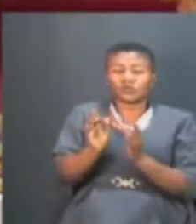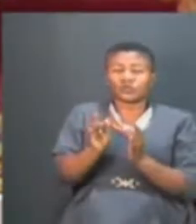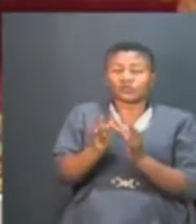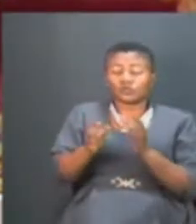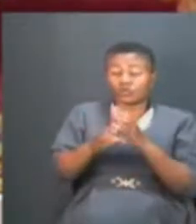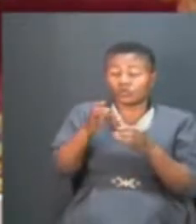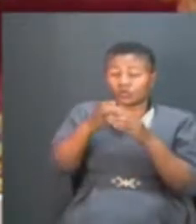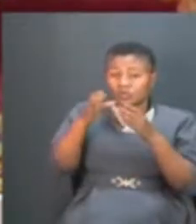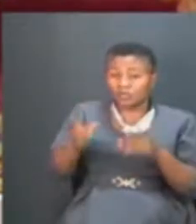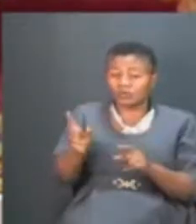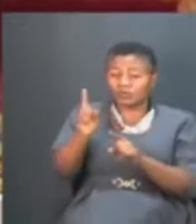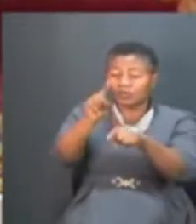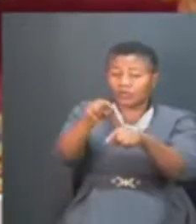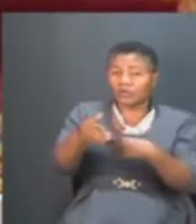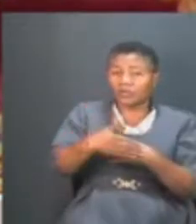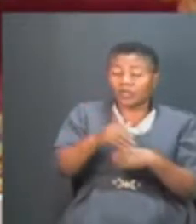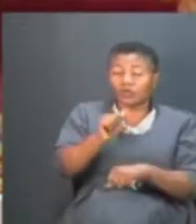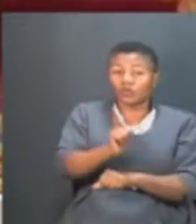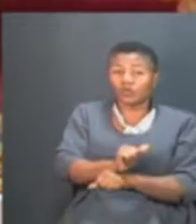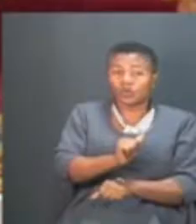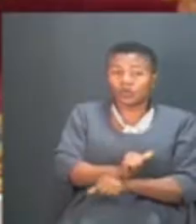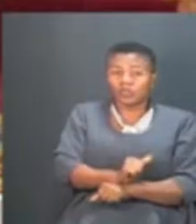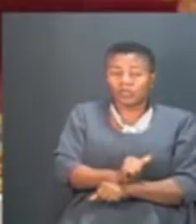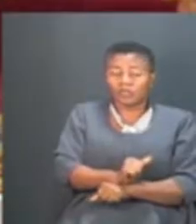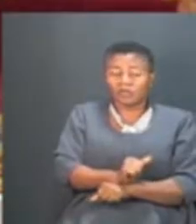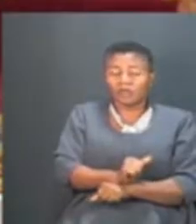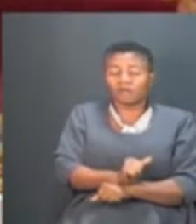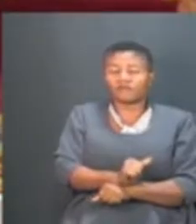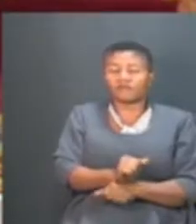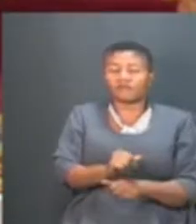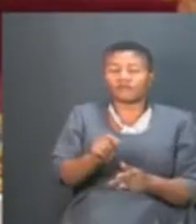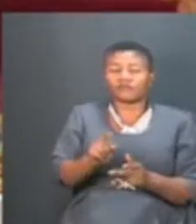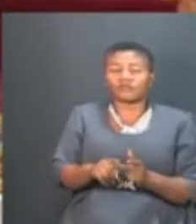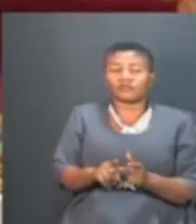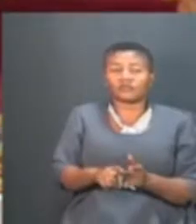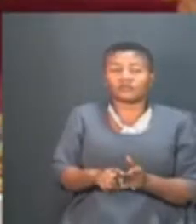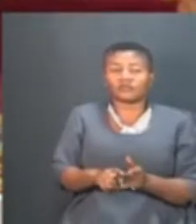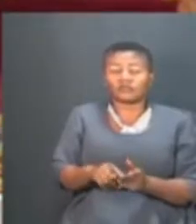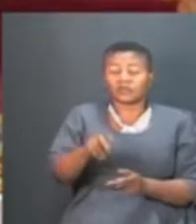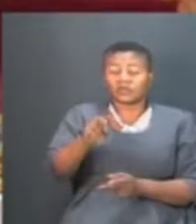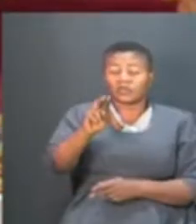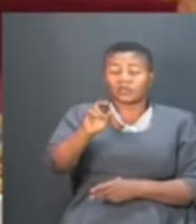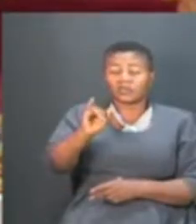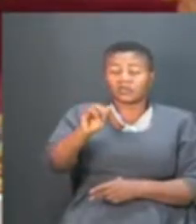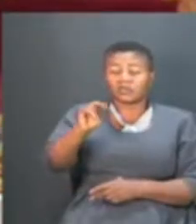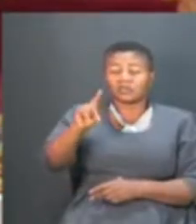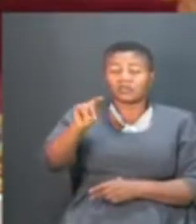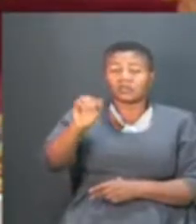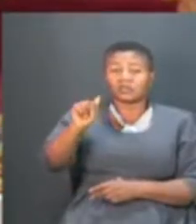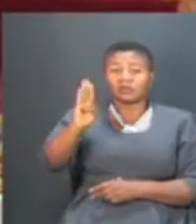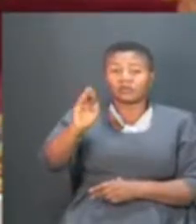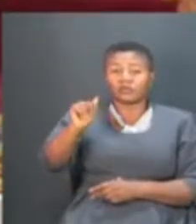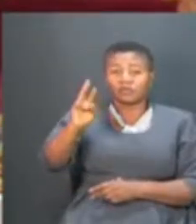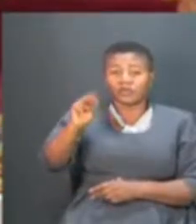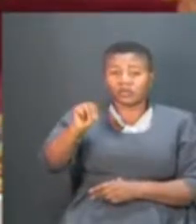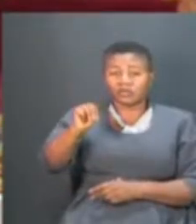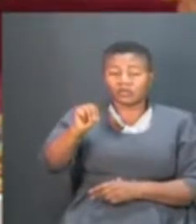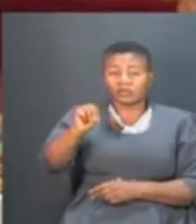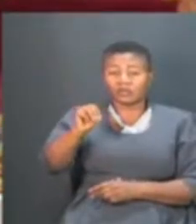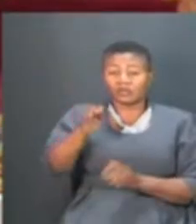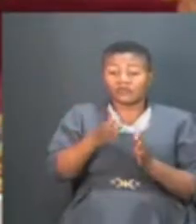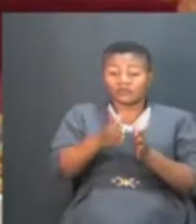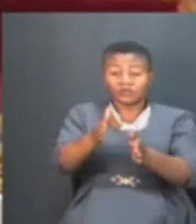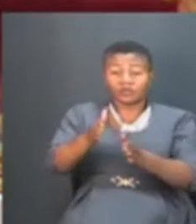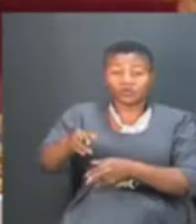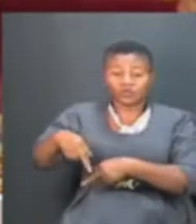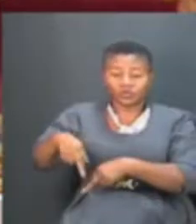to complete the outstanding work. With regard to Ntabanu Junction, the Ntabanu Feeder Road,